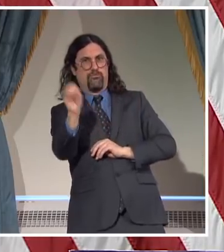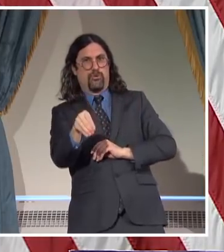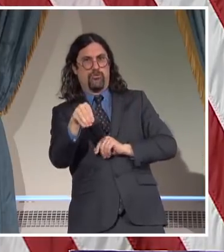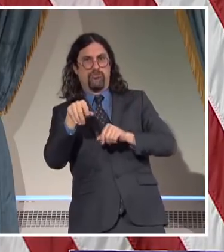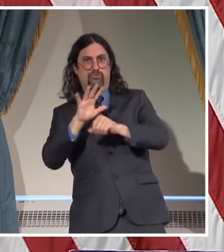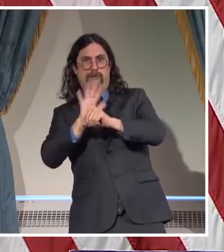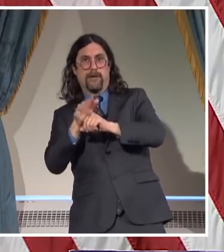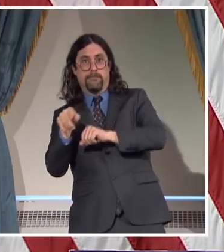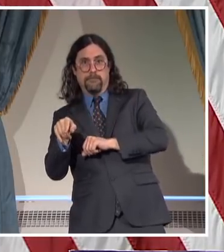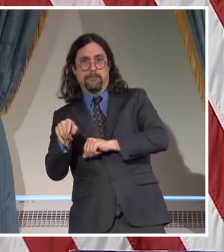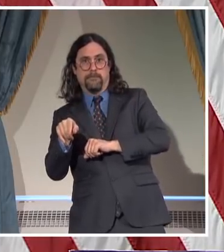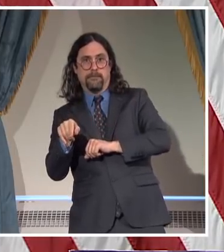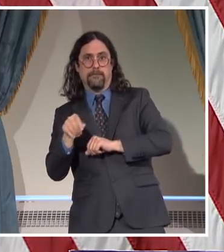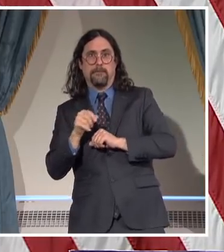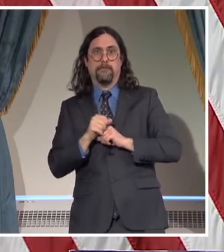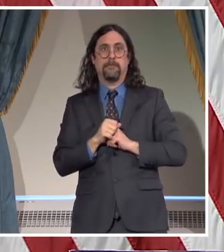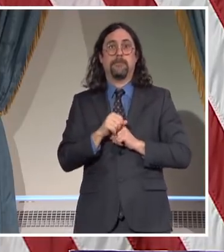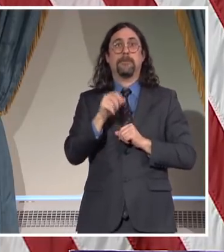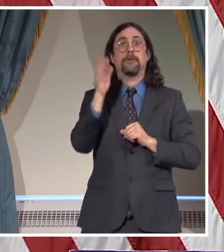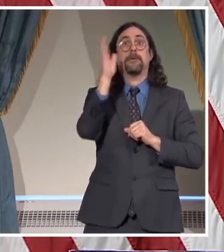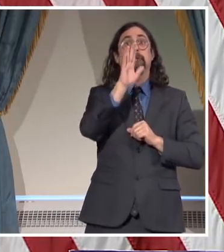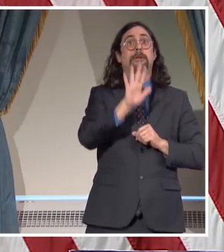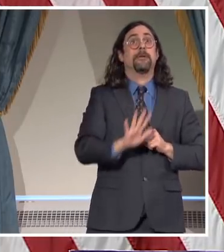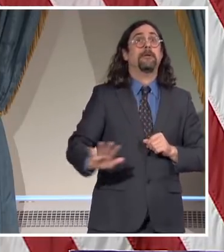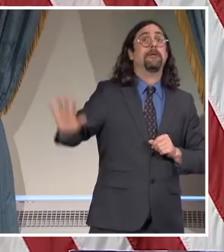very sadly, now the death toll from